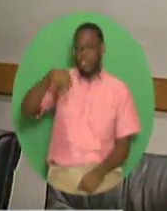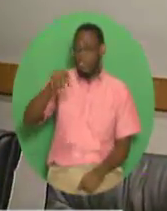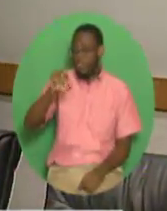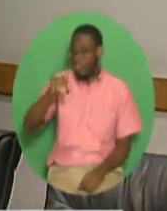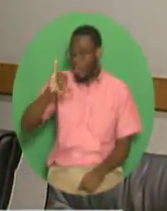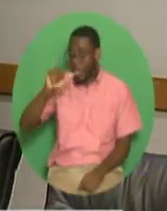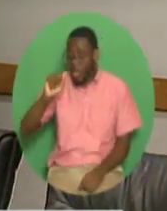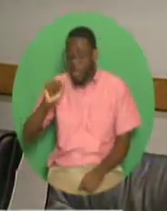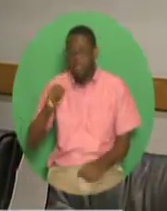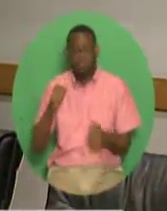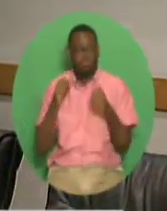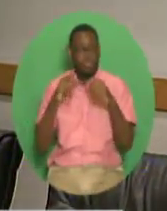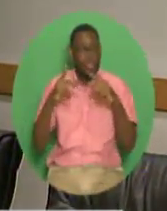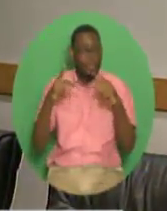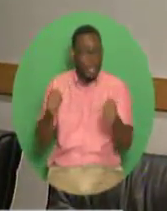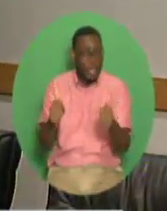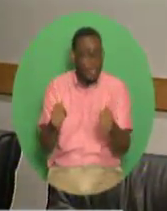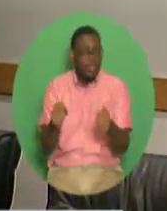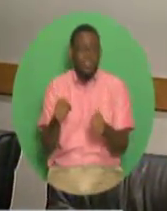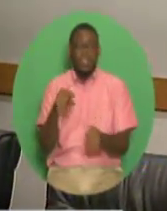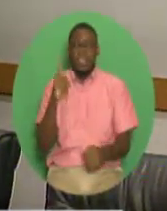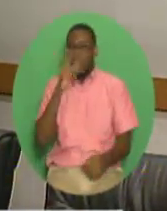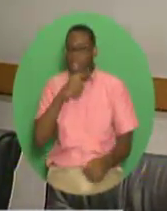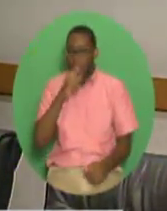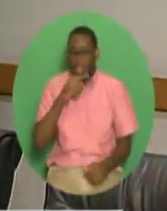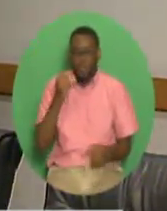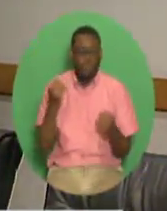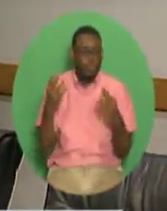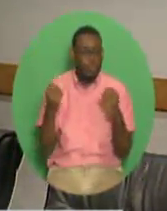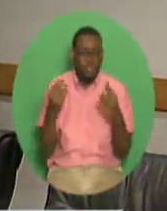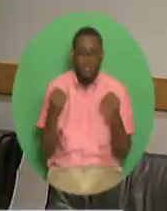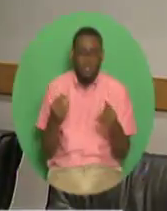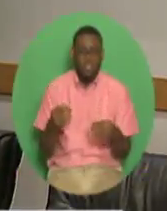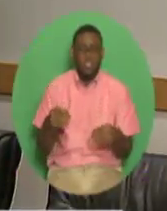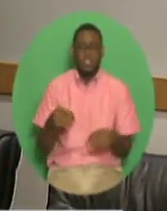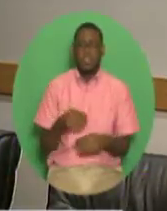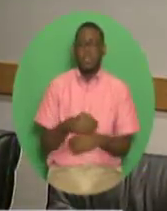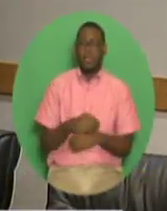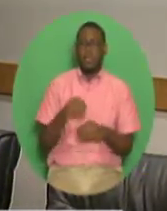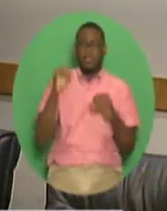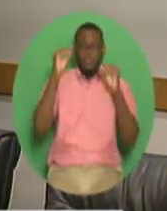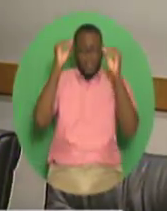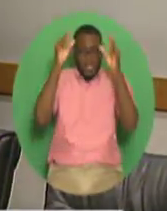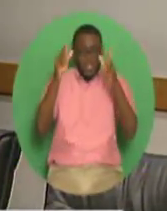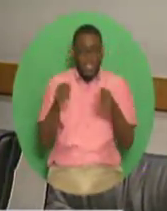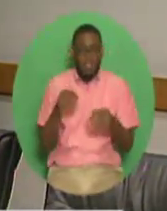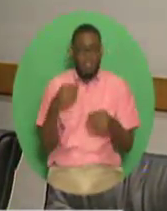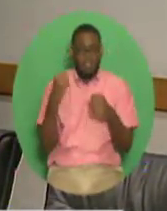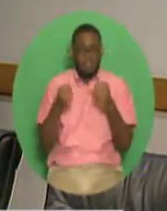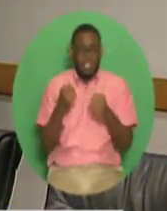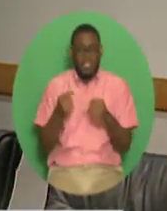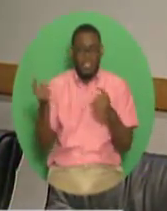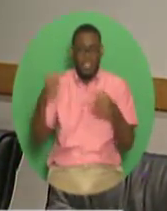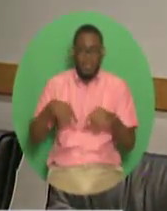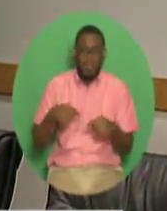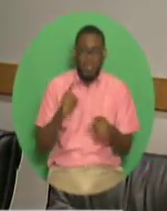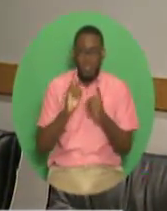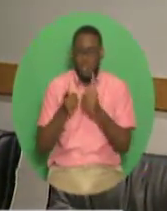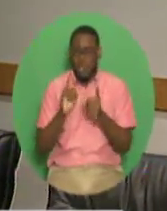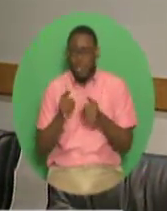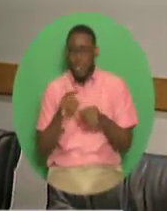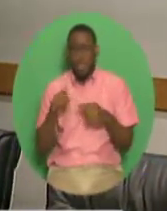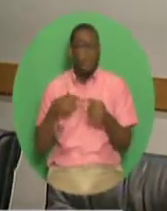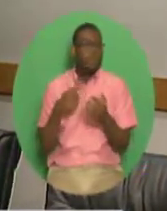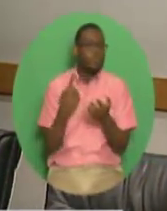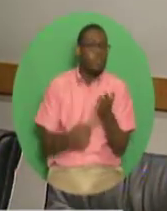And it's really disheartening that we're still at that stage. I myself have to spend some time diffusing something that was said by Couva North,